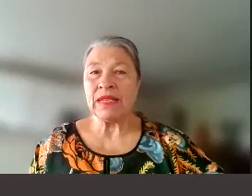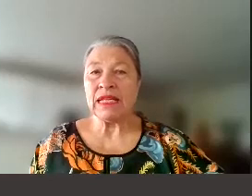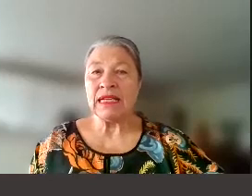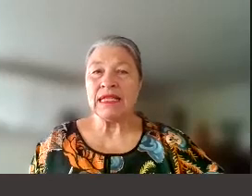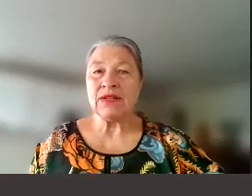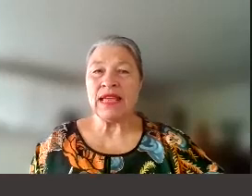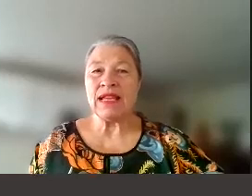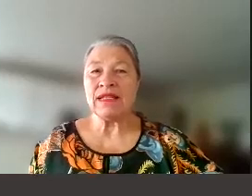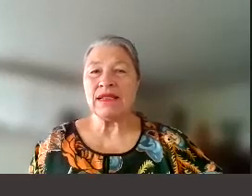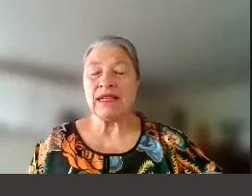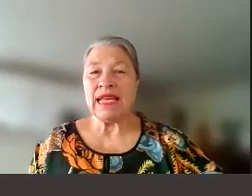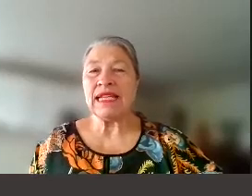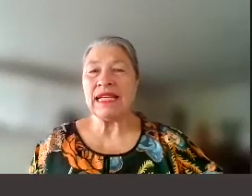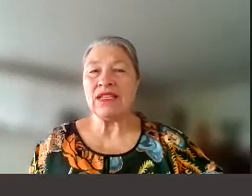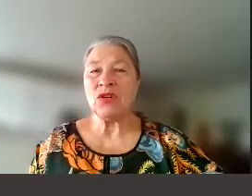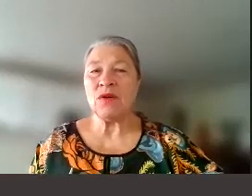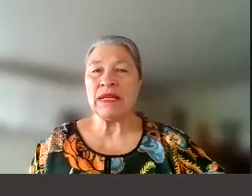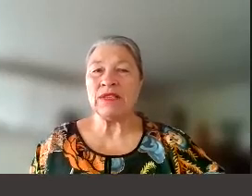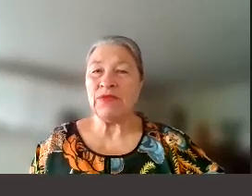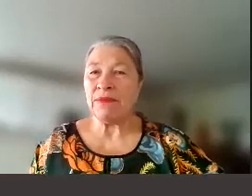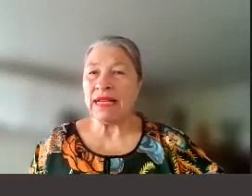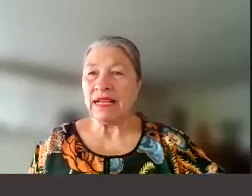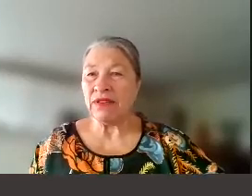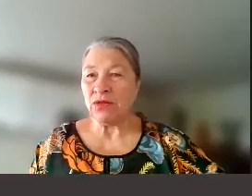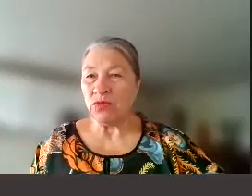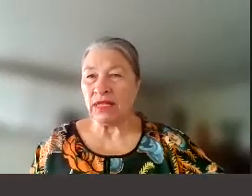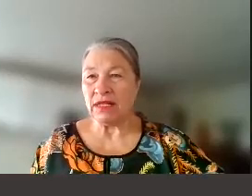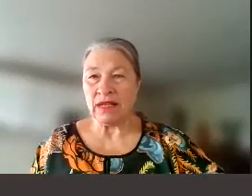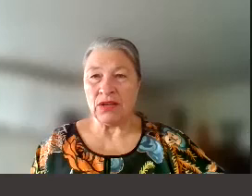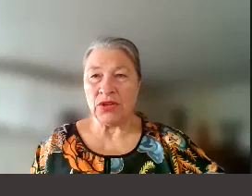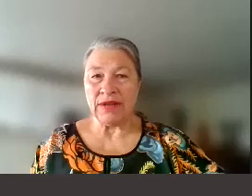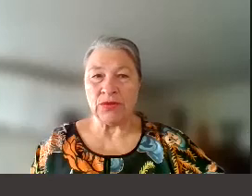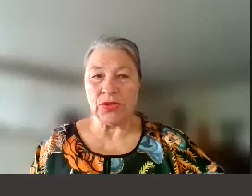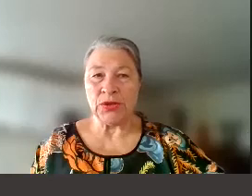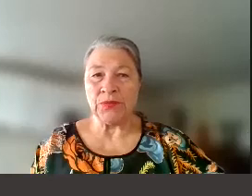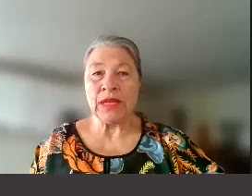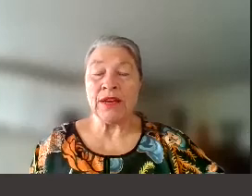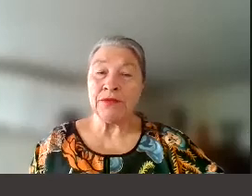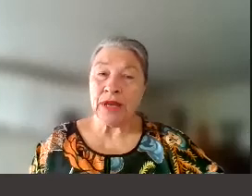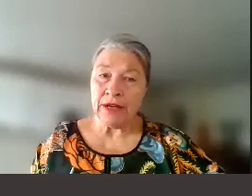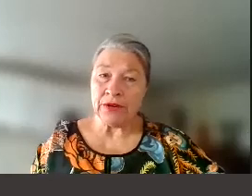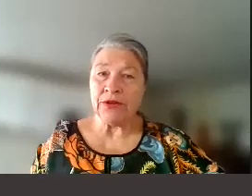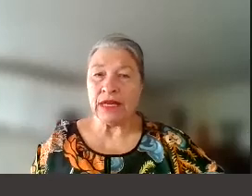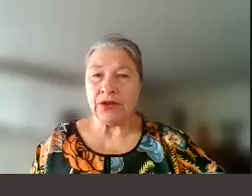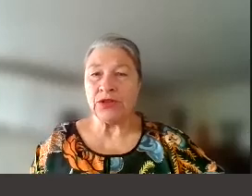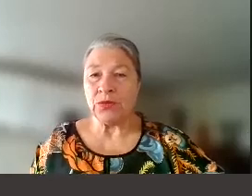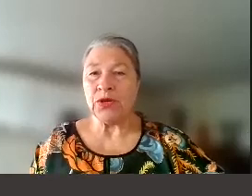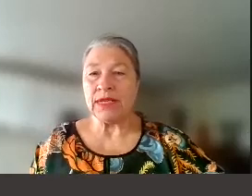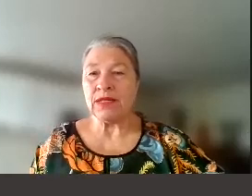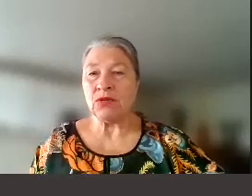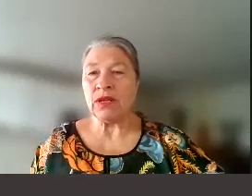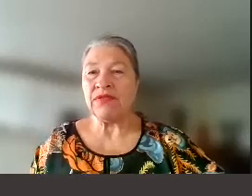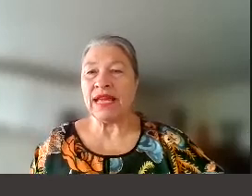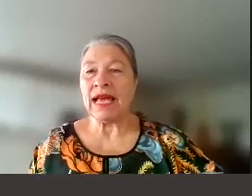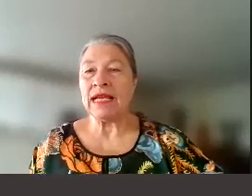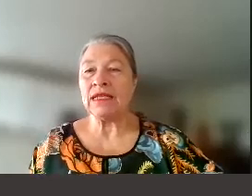Māori. So that heading at the top means family living in Auckland, alert level 2. Whānau can go to work